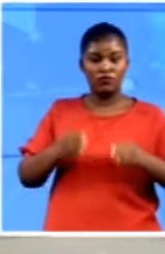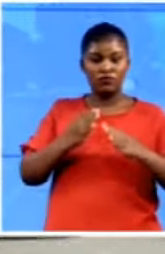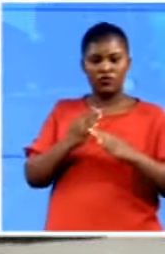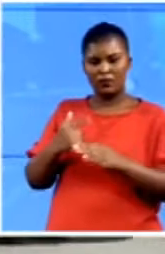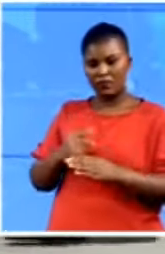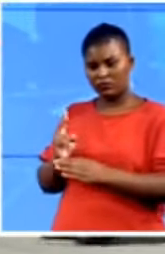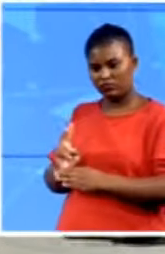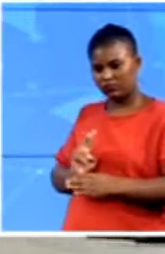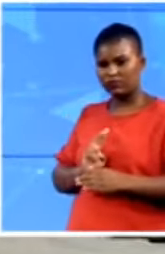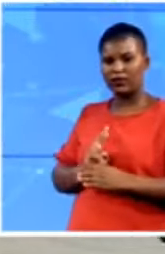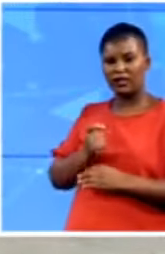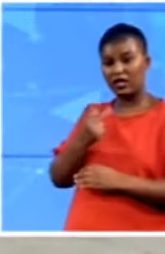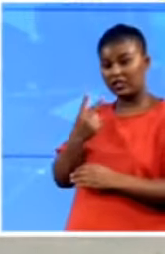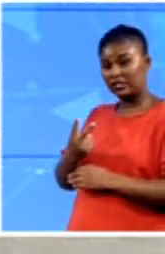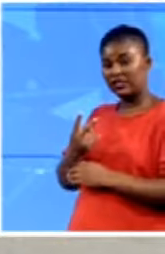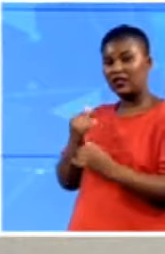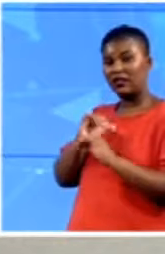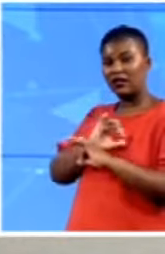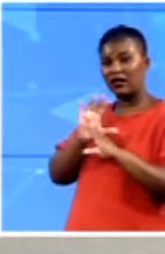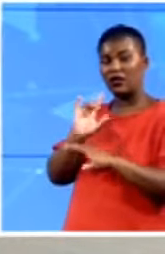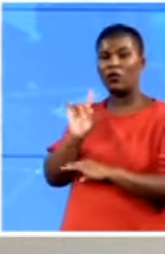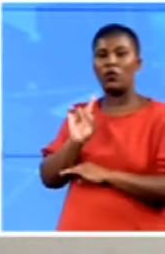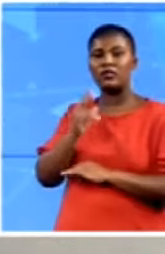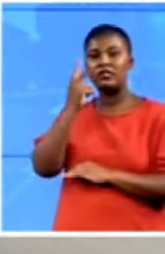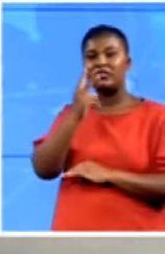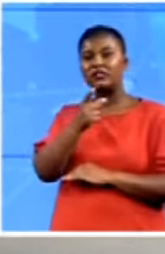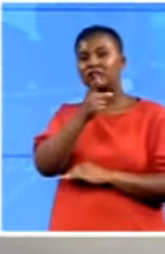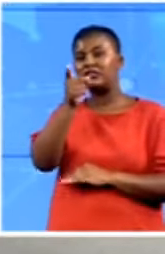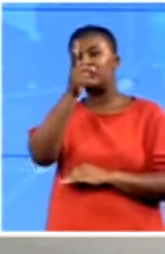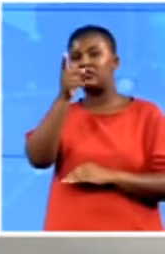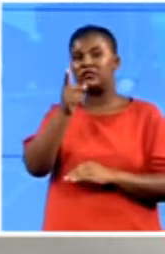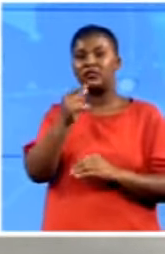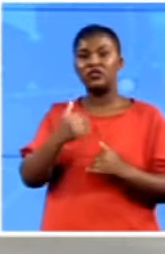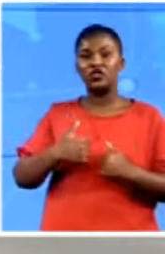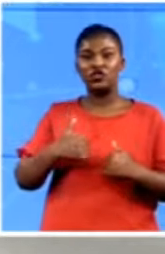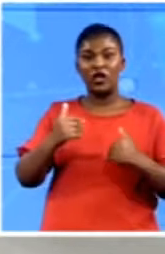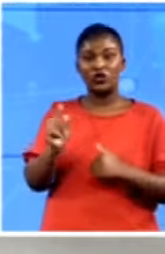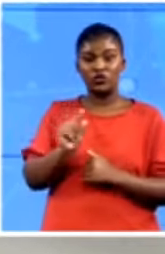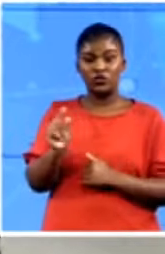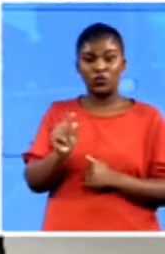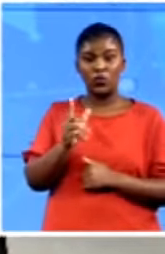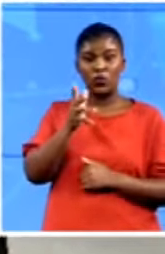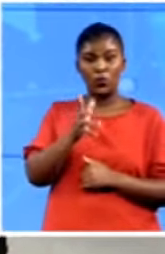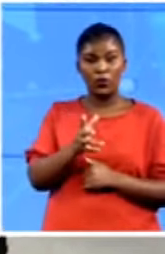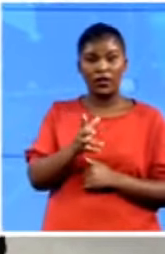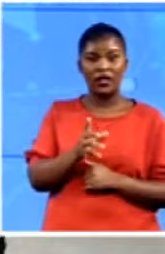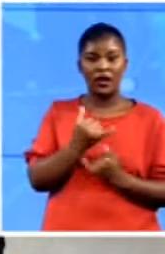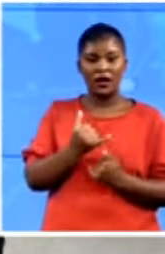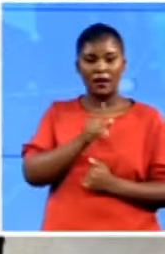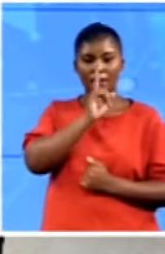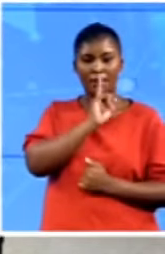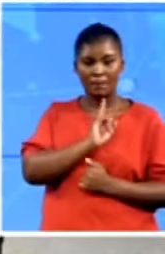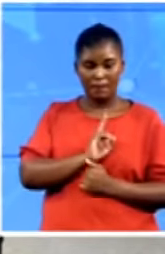would see that this a parade is about to take place at the moment. There's a moment of silence that will be held in the next few